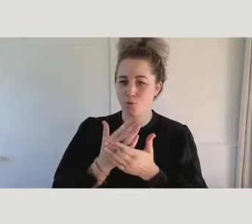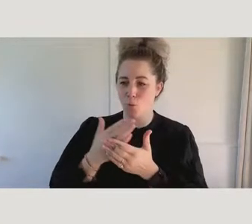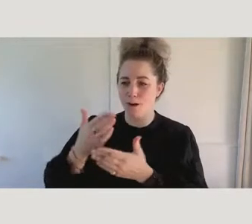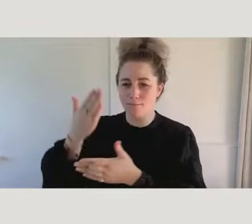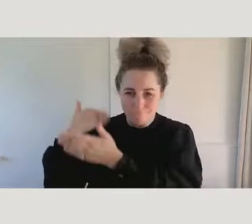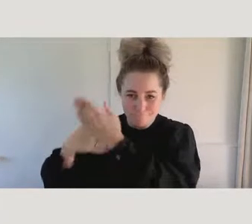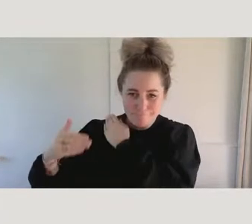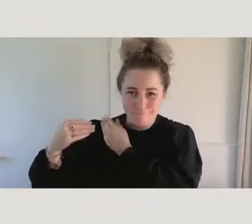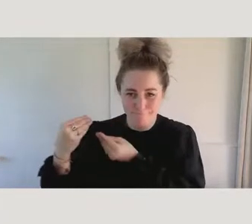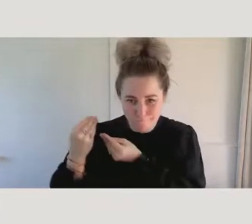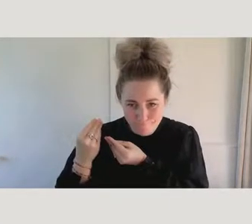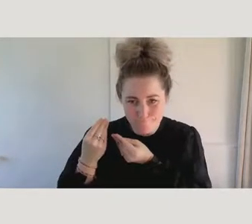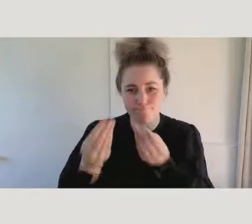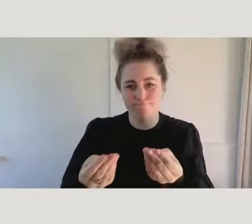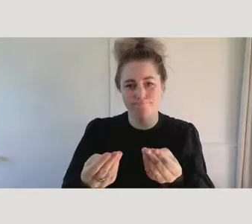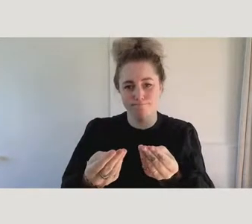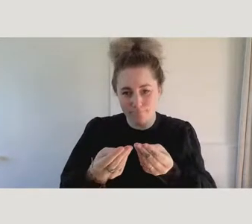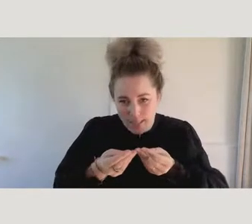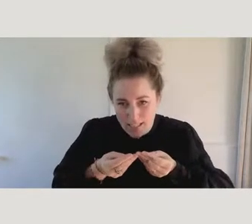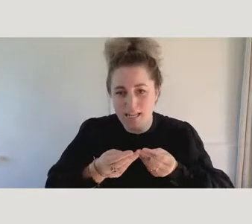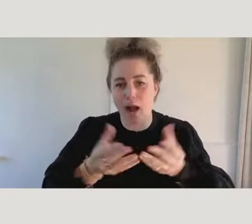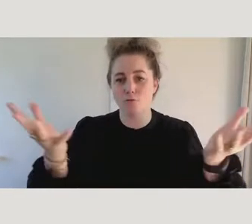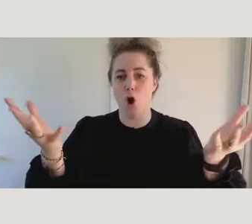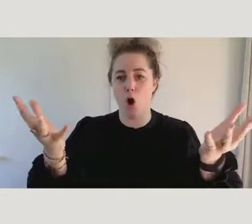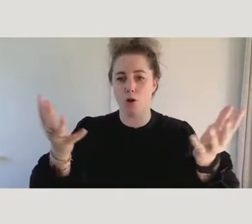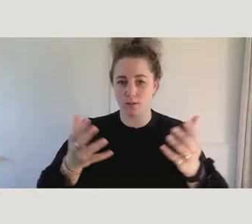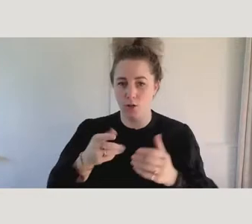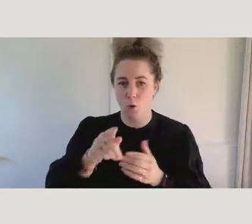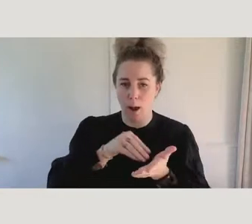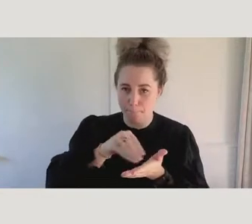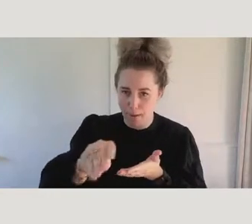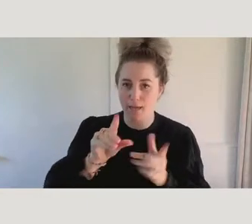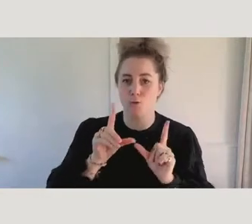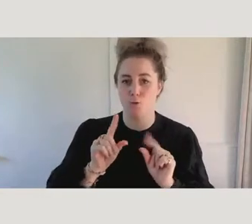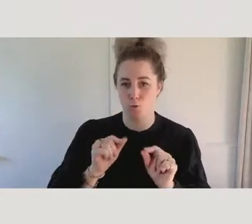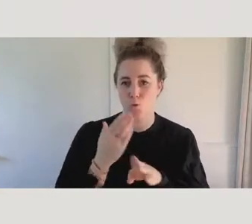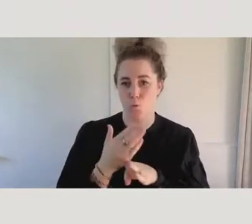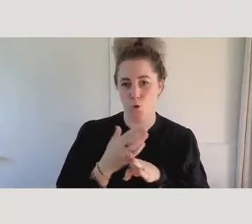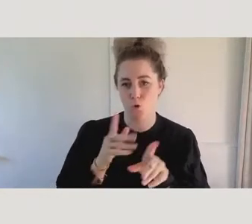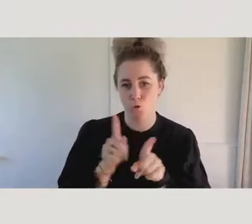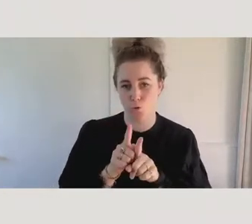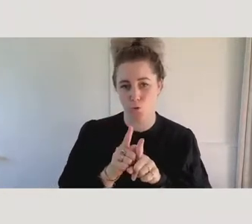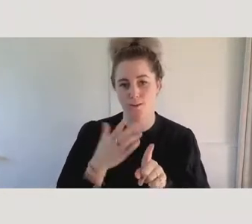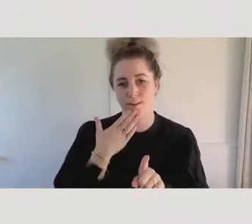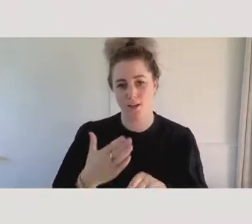and ensure that you're paid to do it thank you